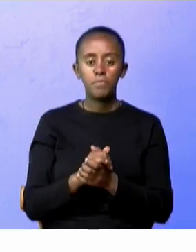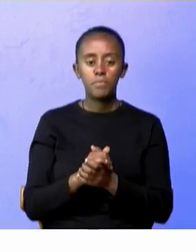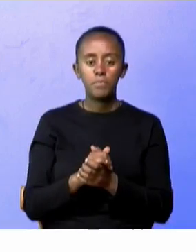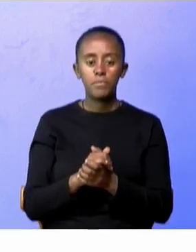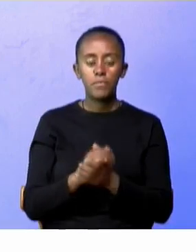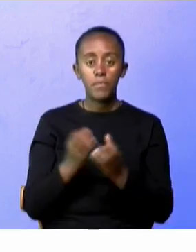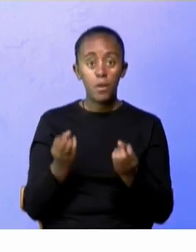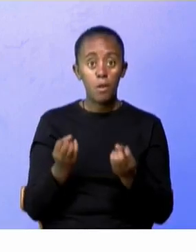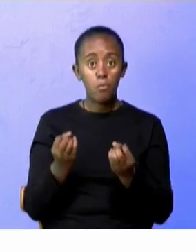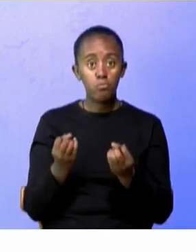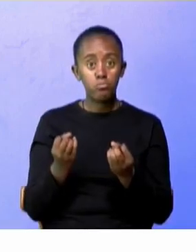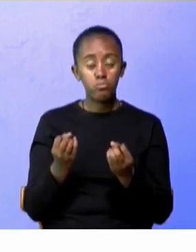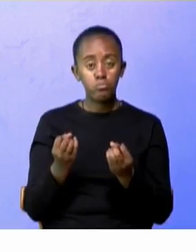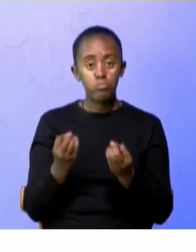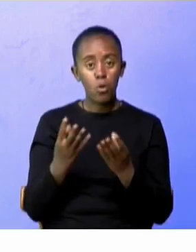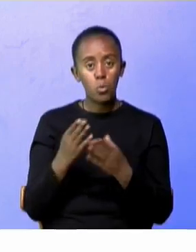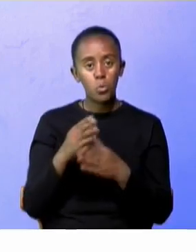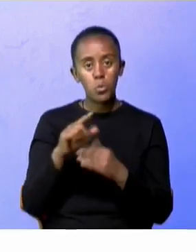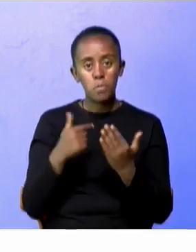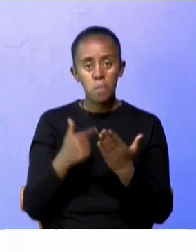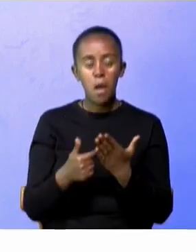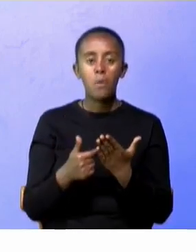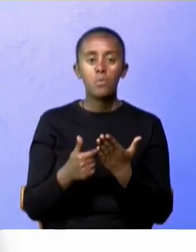most about